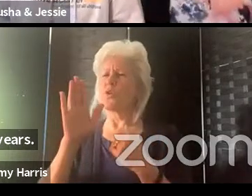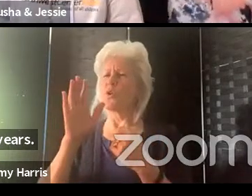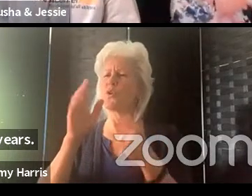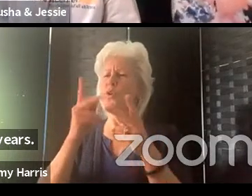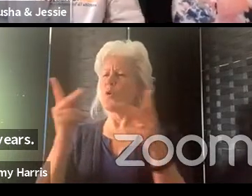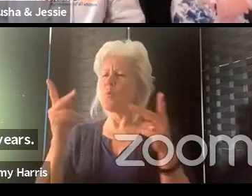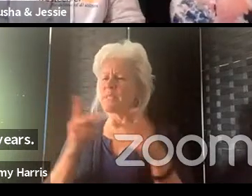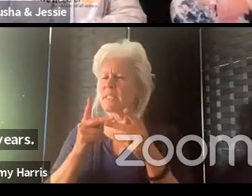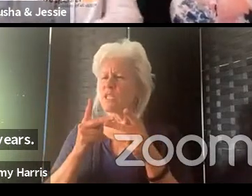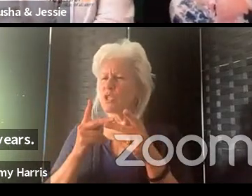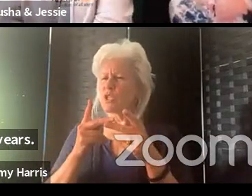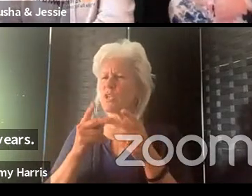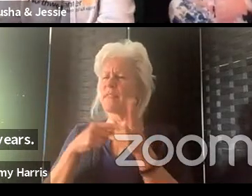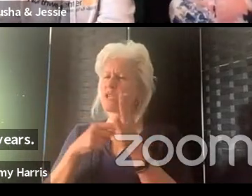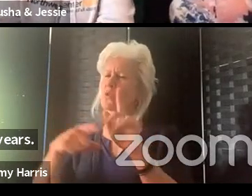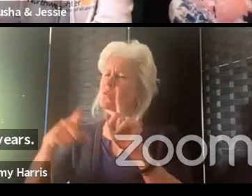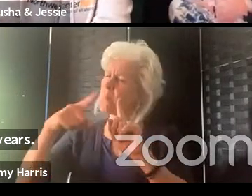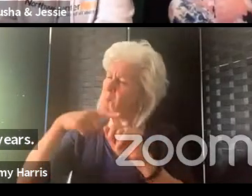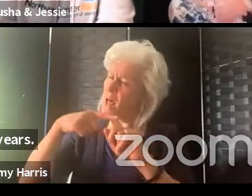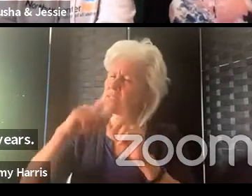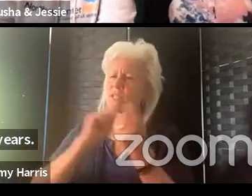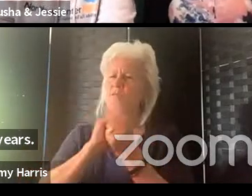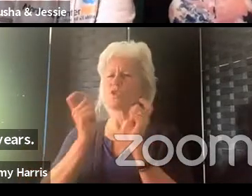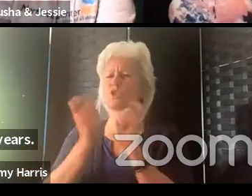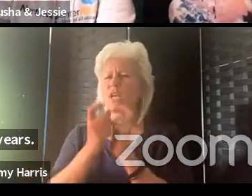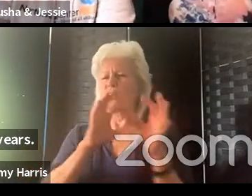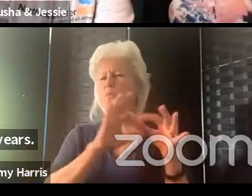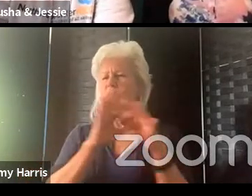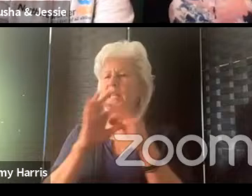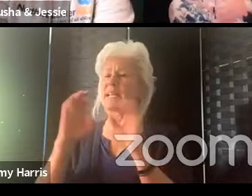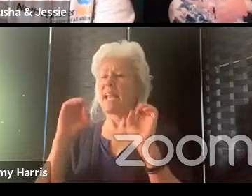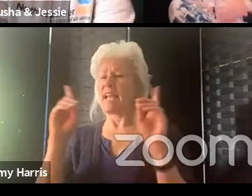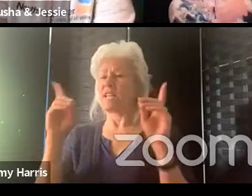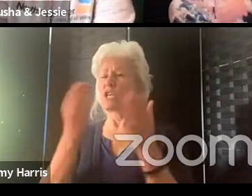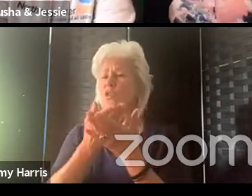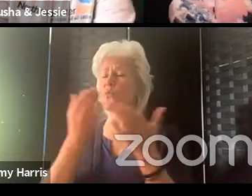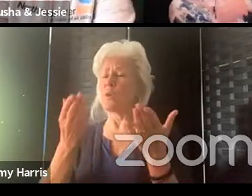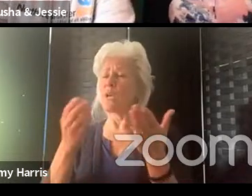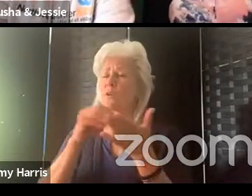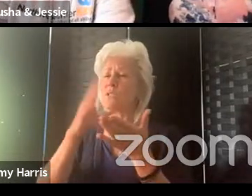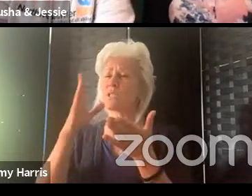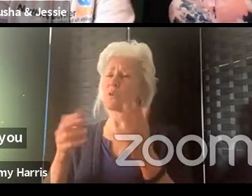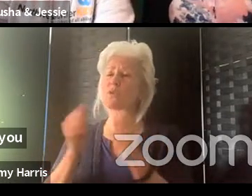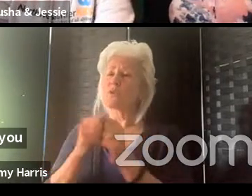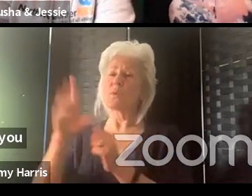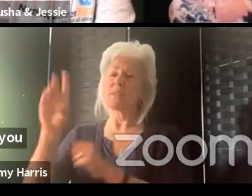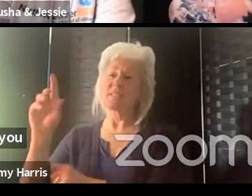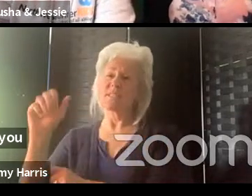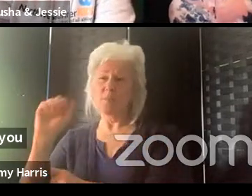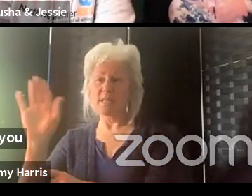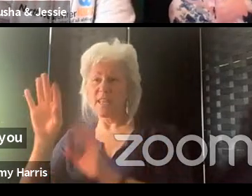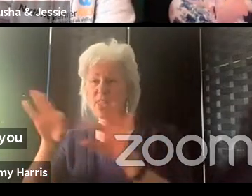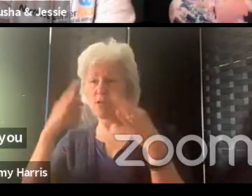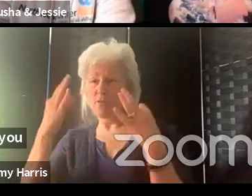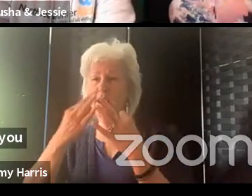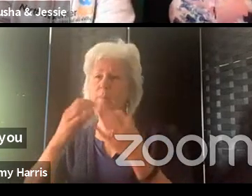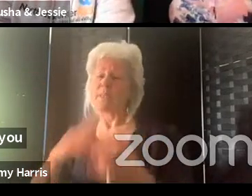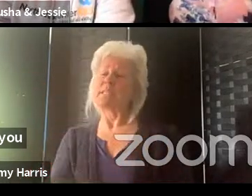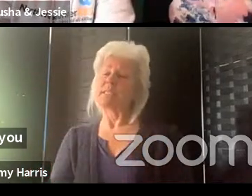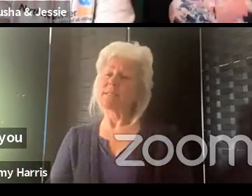County that shows positive change in terms of educational resources for students with disabilities and their families?